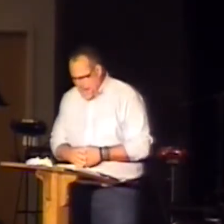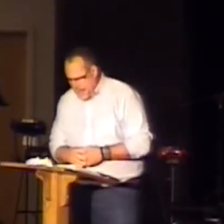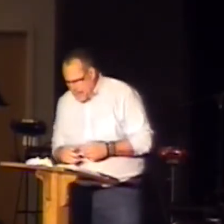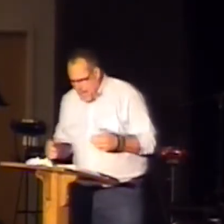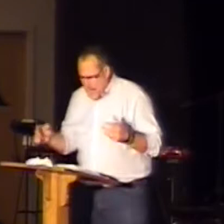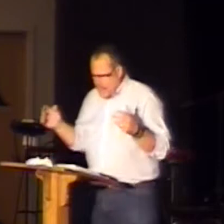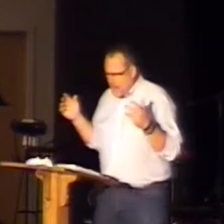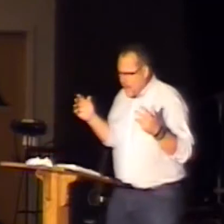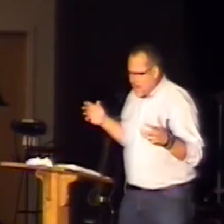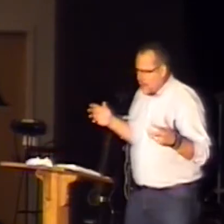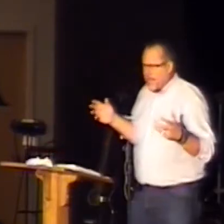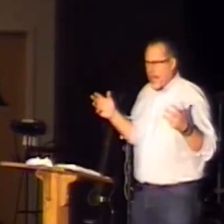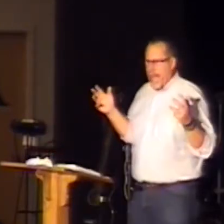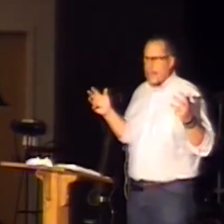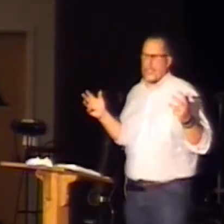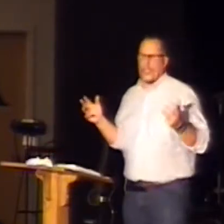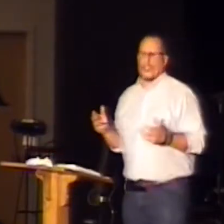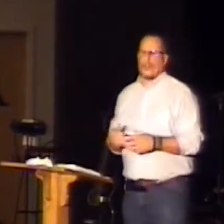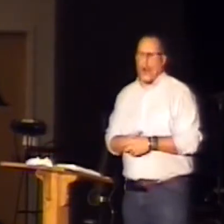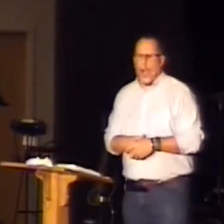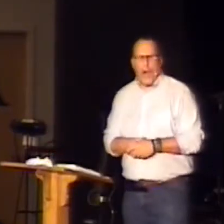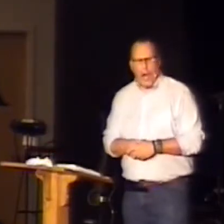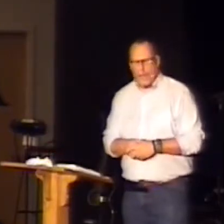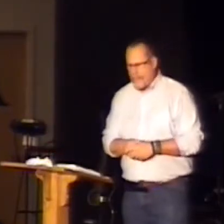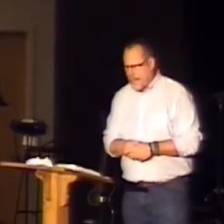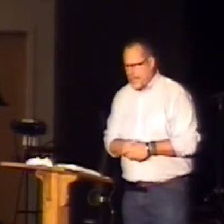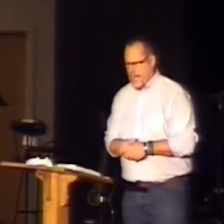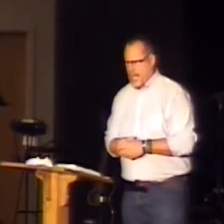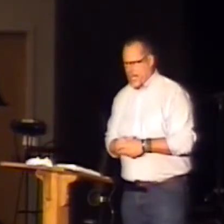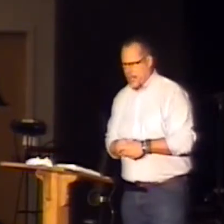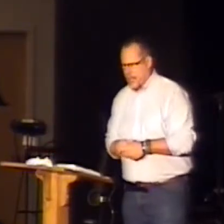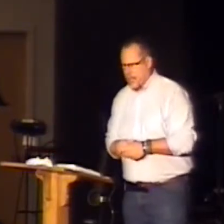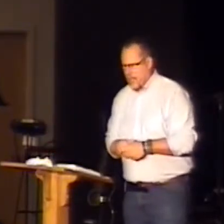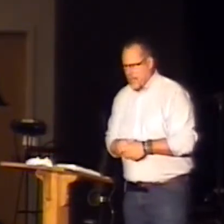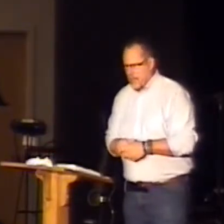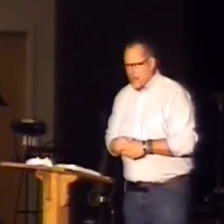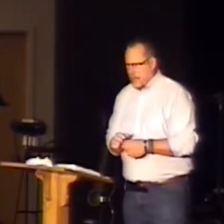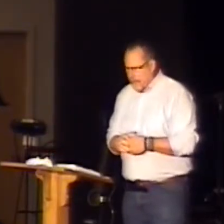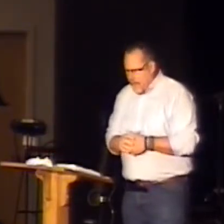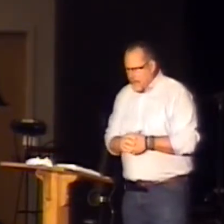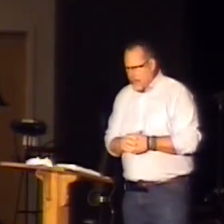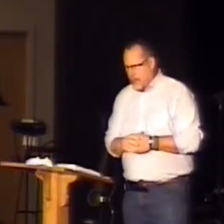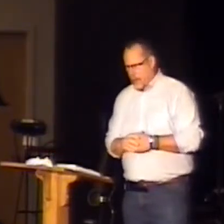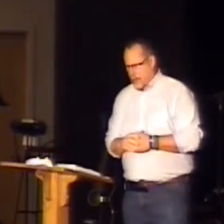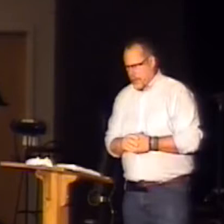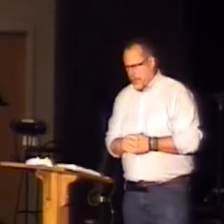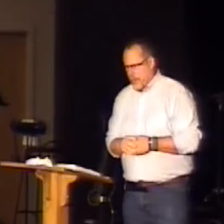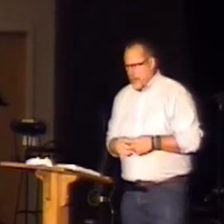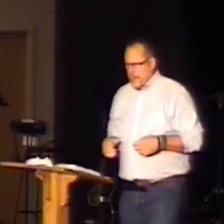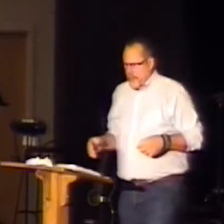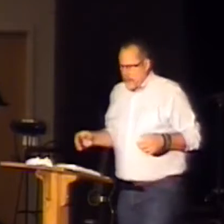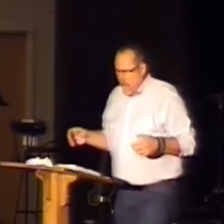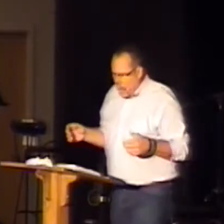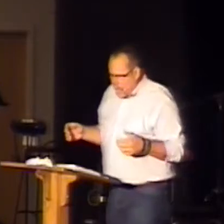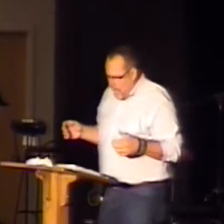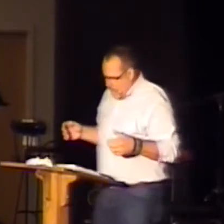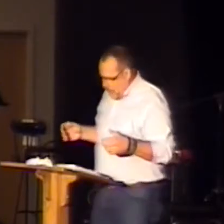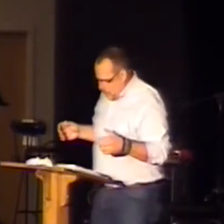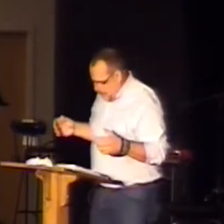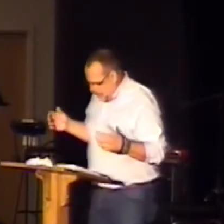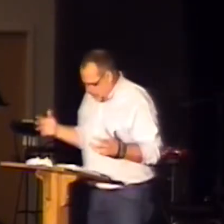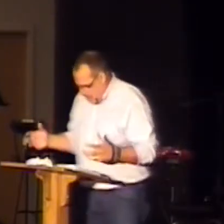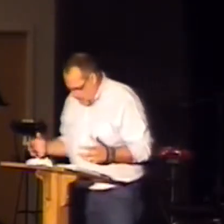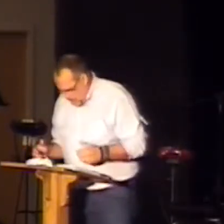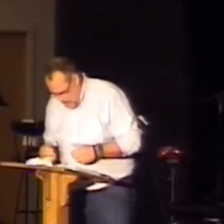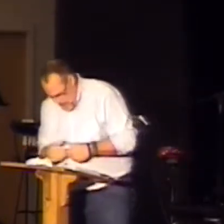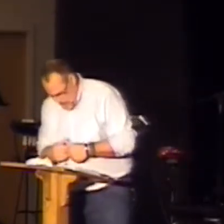said, things have gotten so evil that I'm going to destroy all of mankind from the face of the earth. Noah, I want